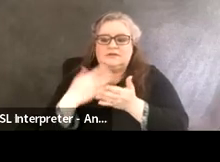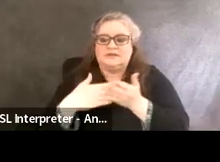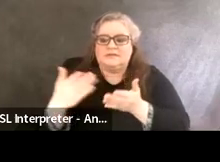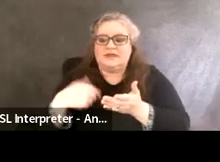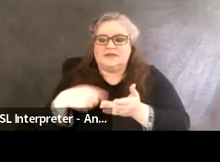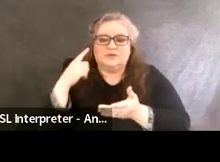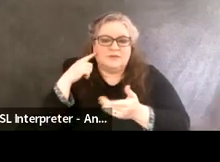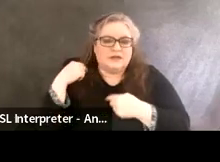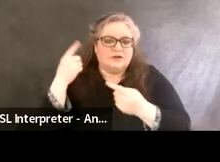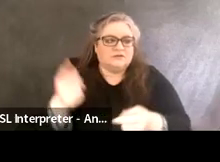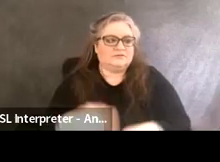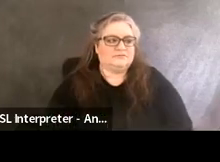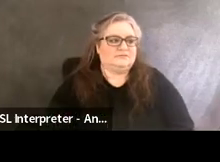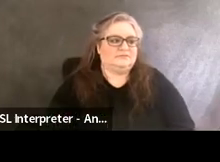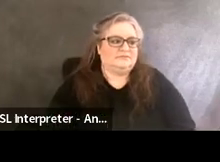we've been hearing.